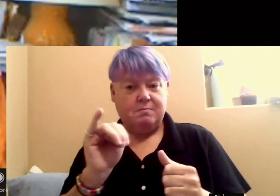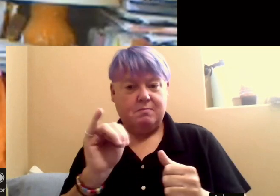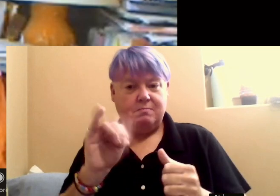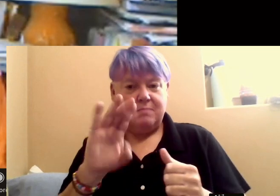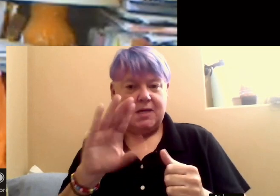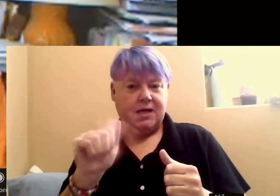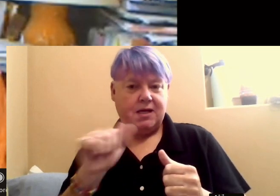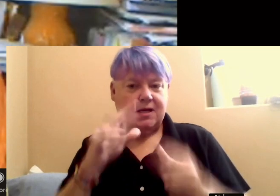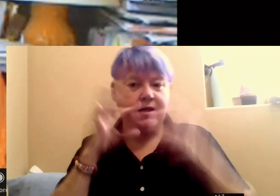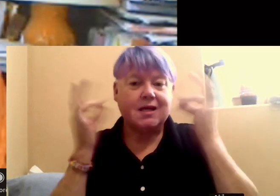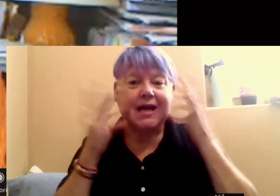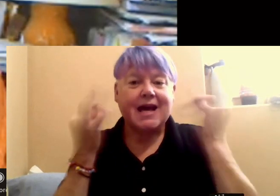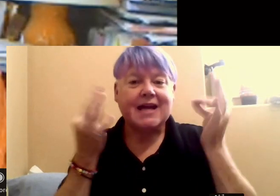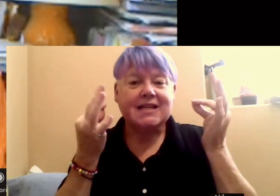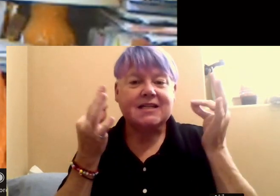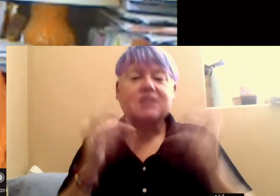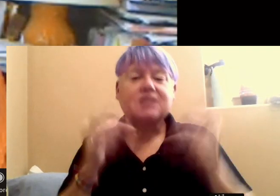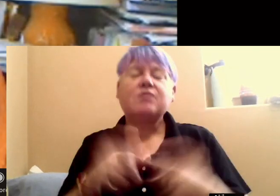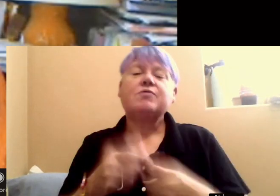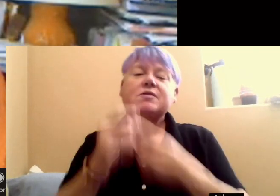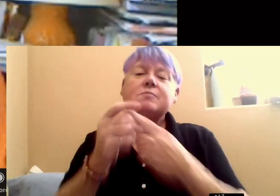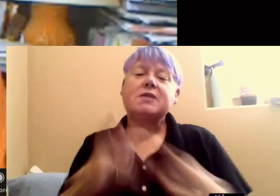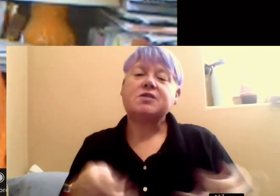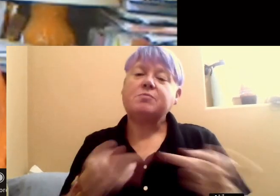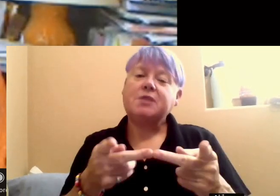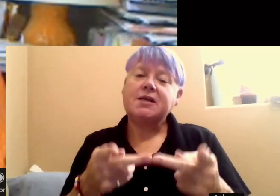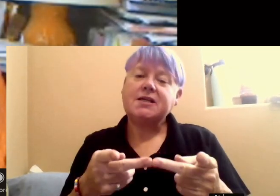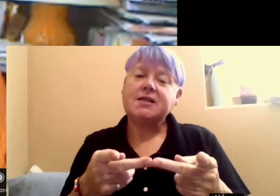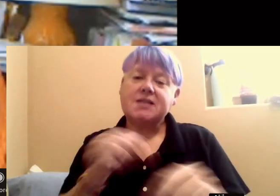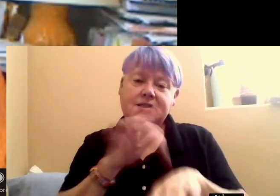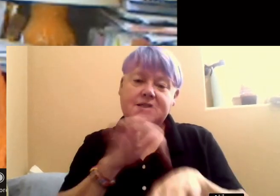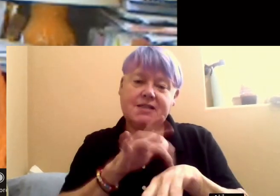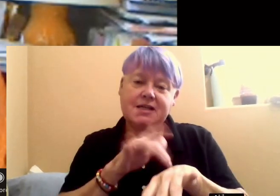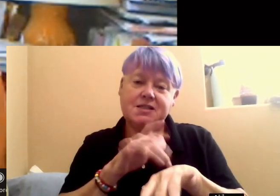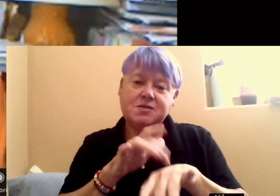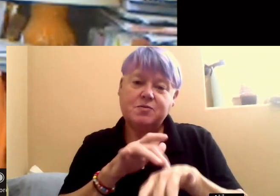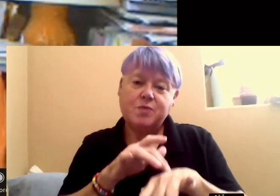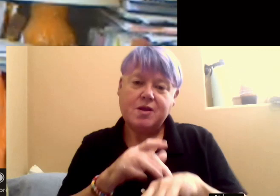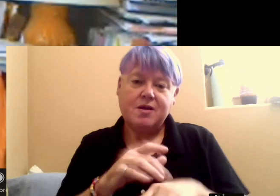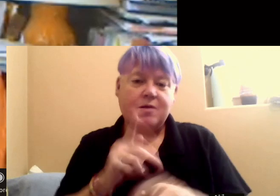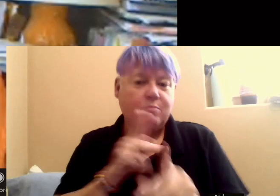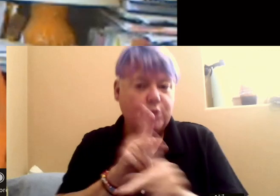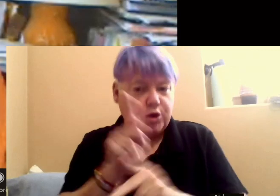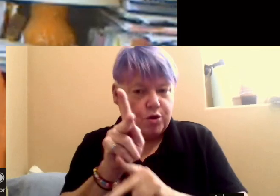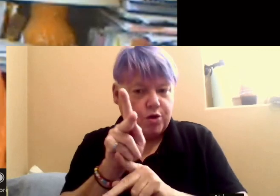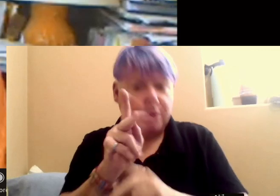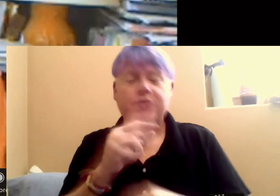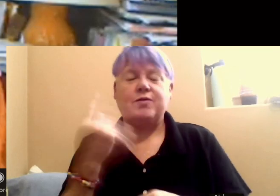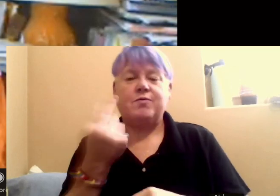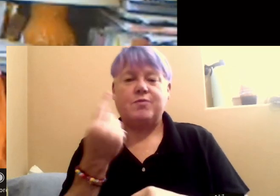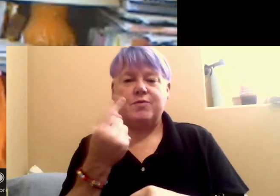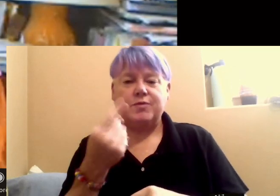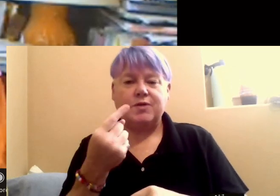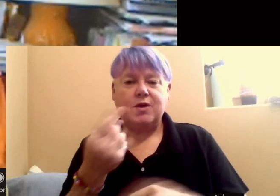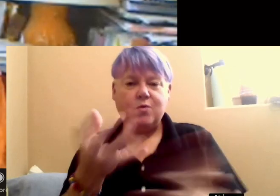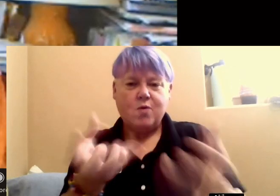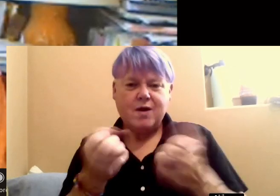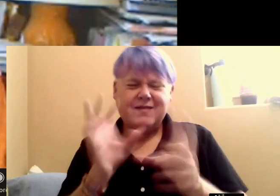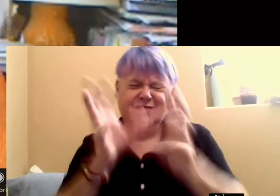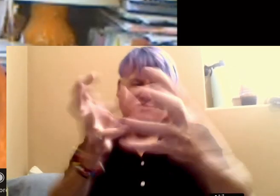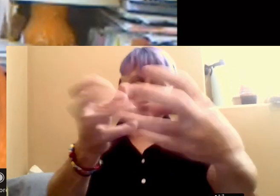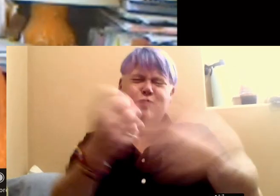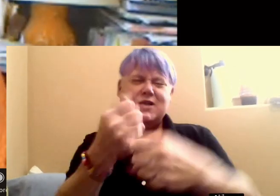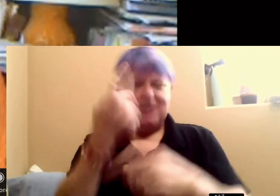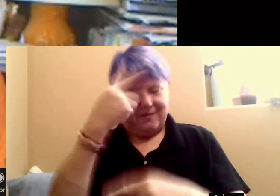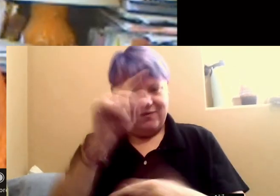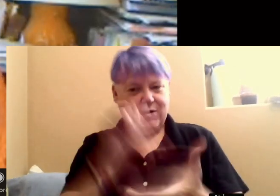able to tune into a special place, in touch with a purity to which she could only aspire, and that reaching for such purity